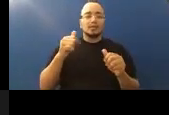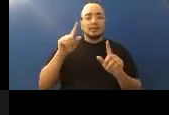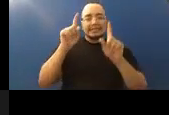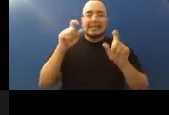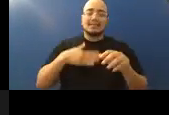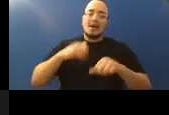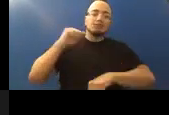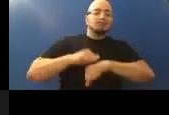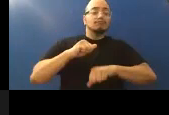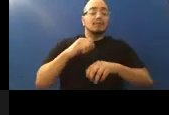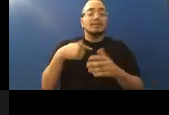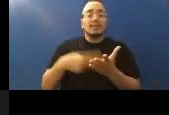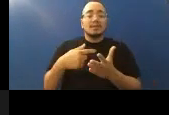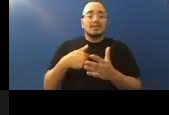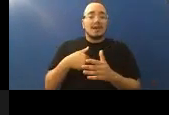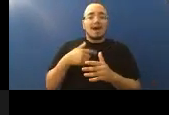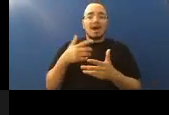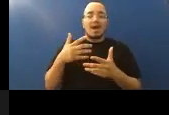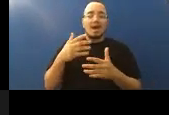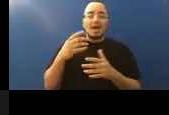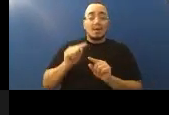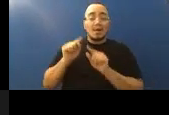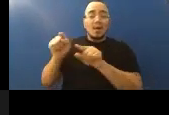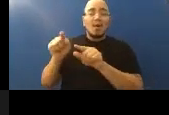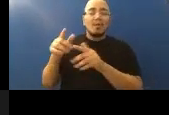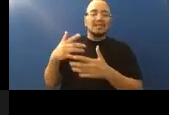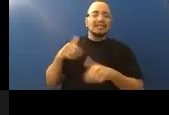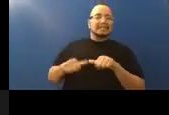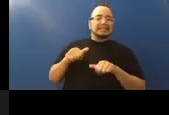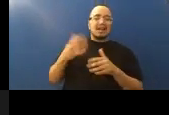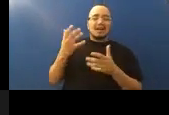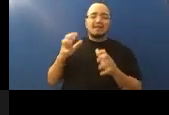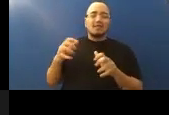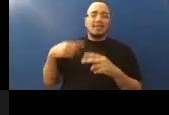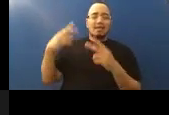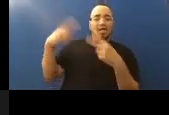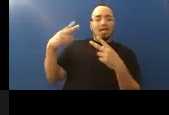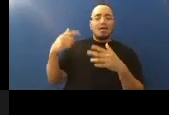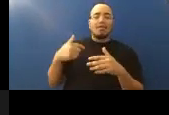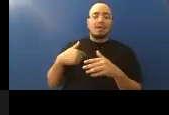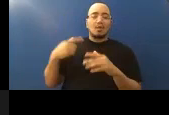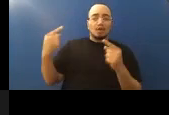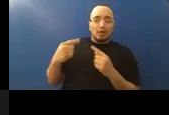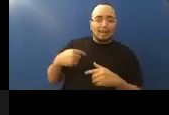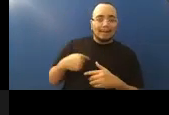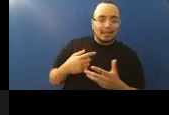places because I was afraid that I was gonna get in a fight or I was gonna get jumped, and all of these things because I chose to be an openly queer